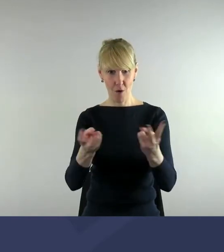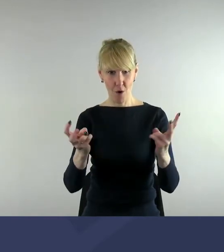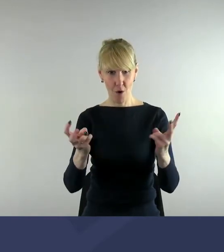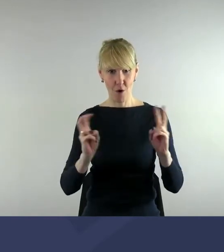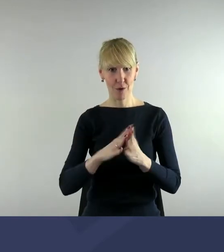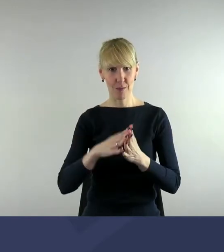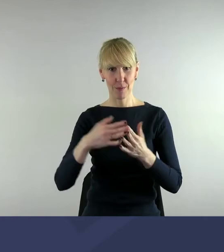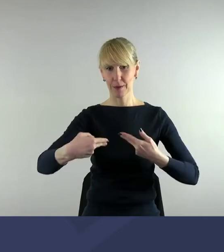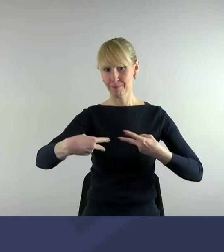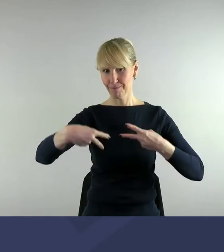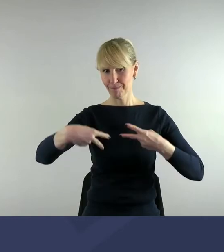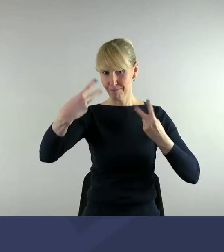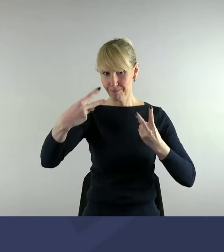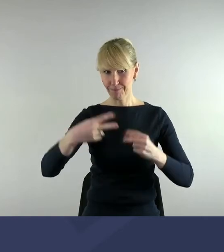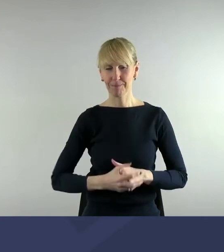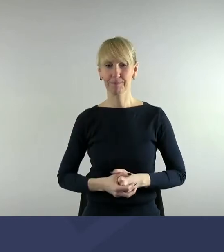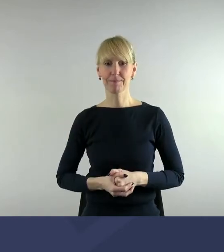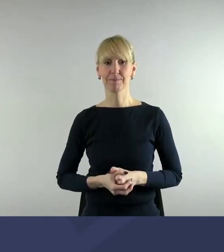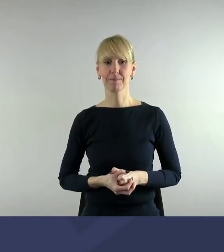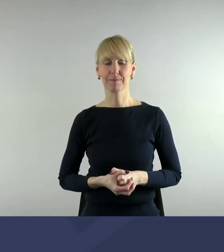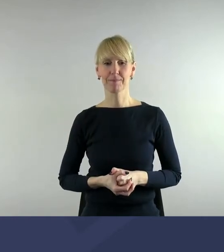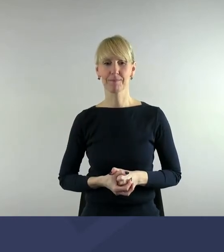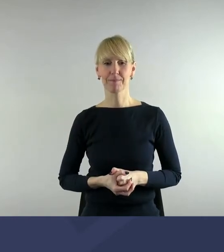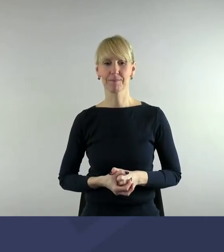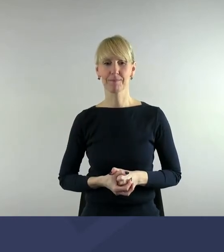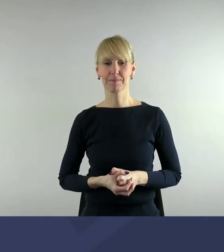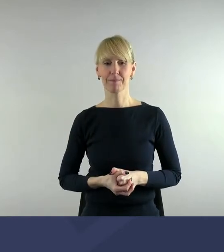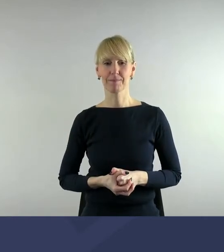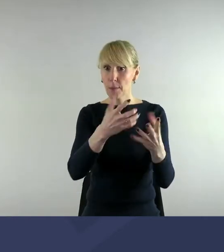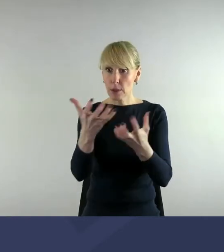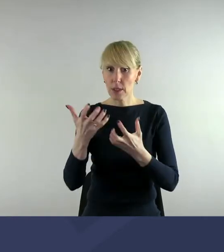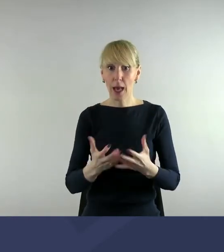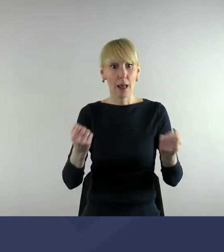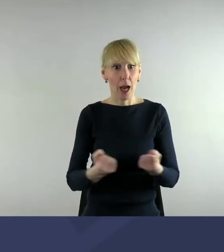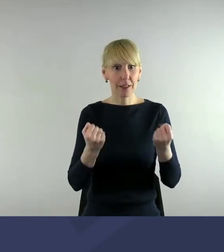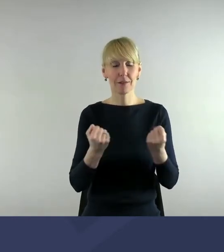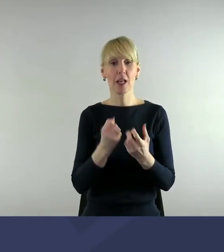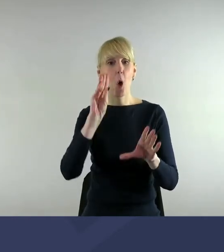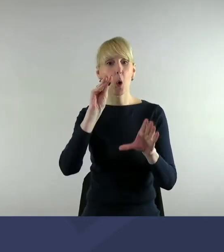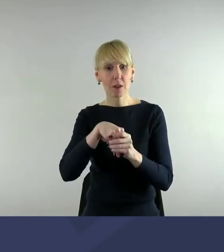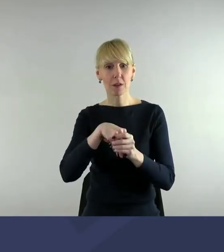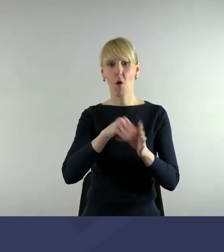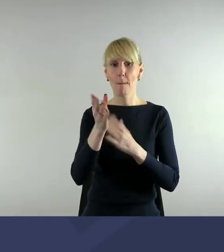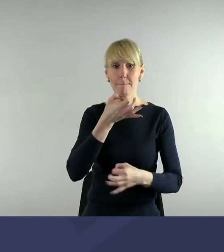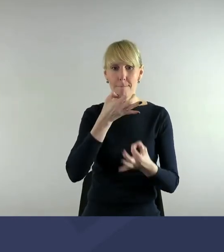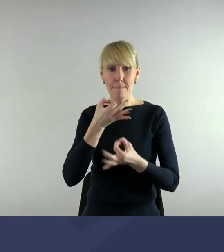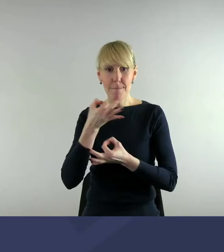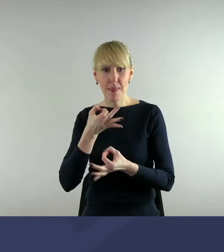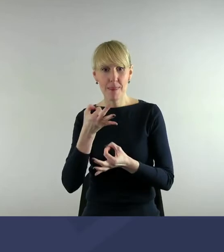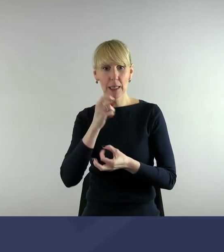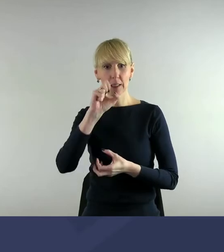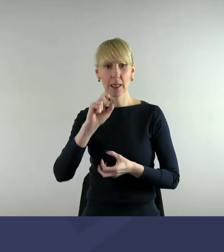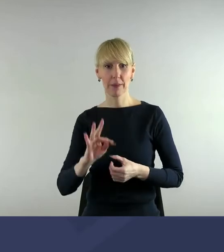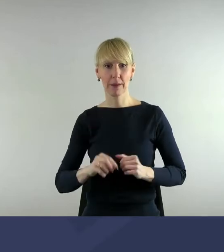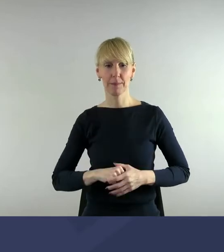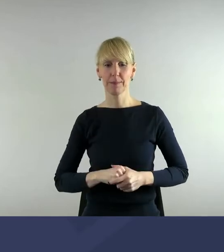well. Today I'd like to encourage you to ask questions, to be active,